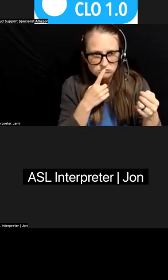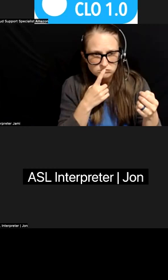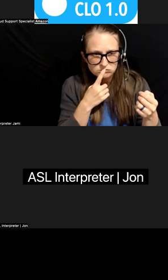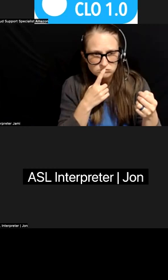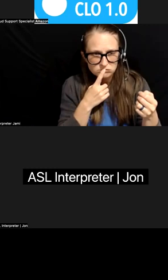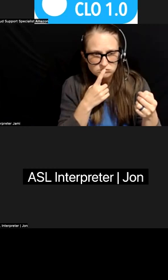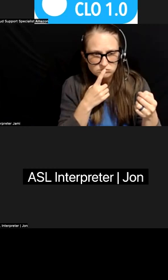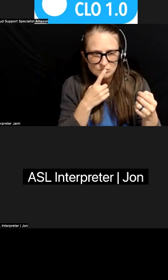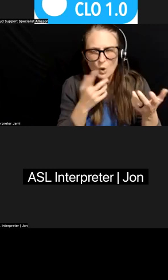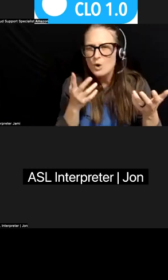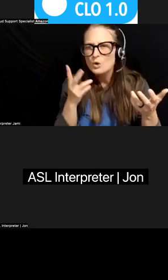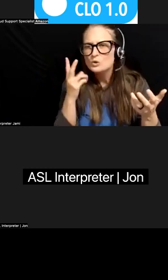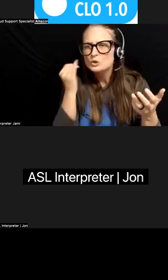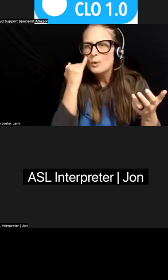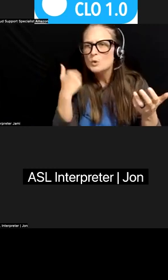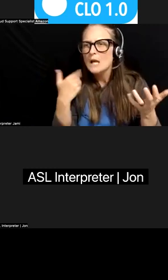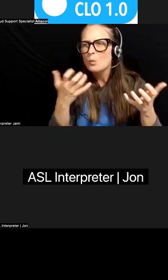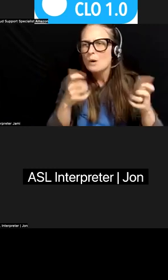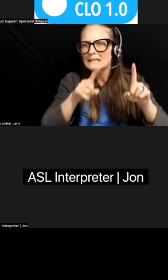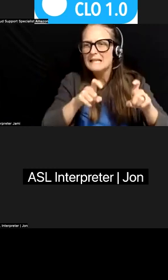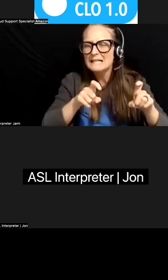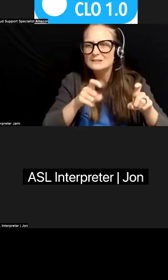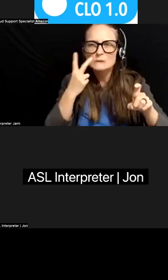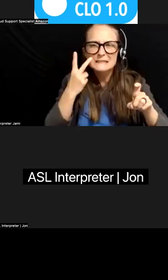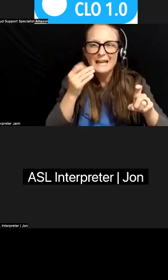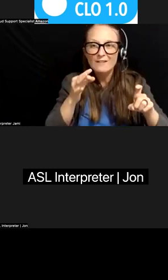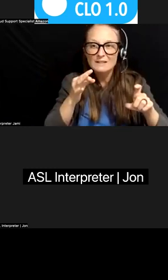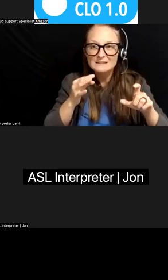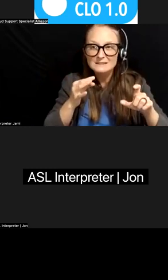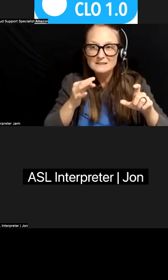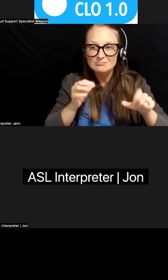What if I want to test to see if it's alive or not?